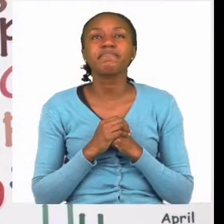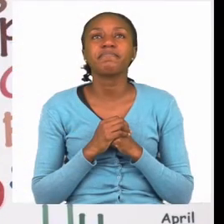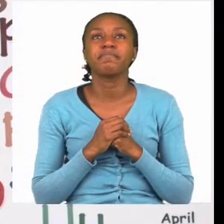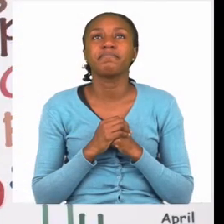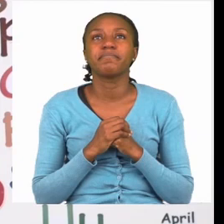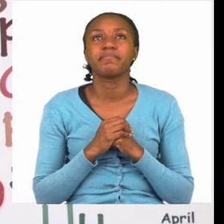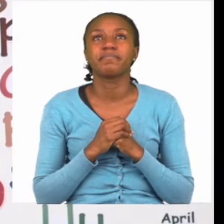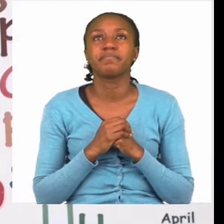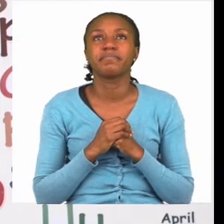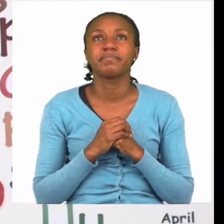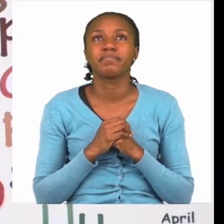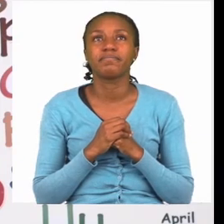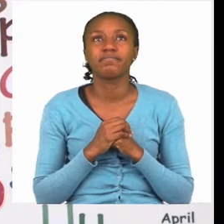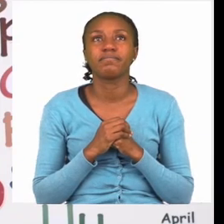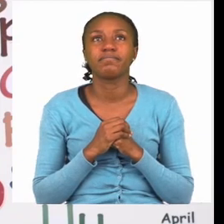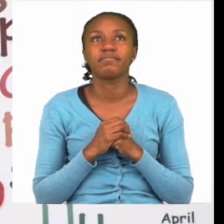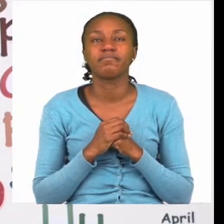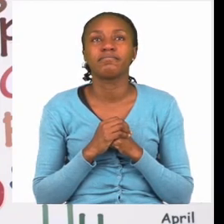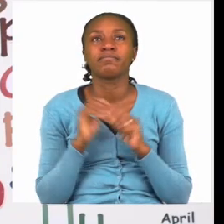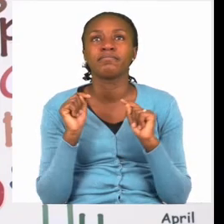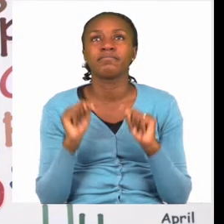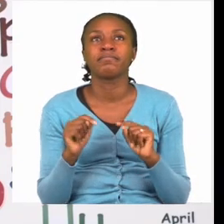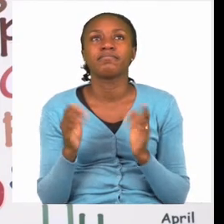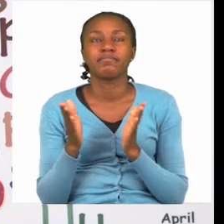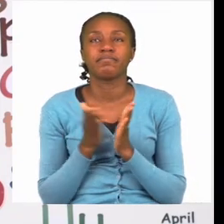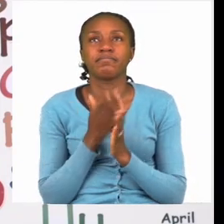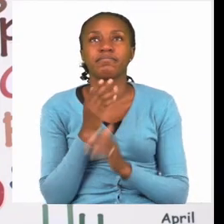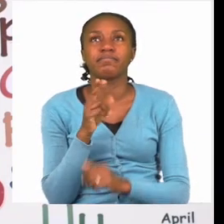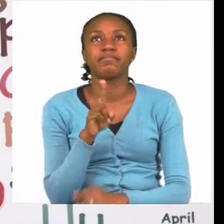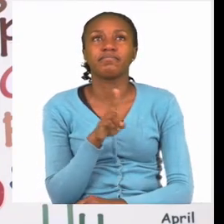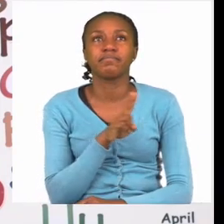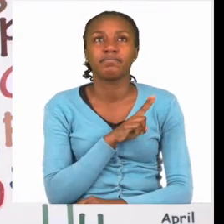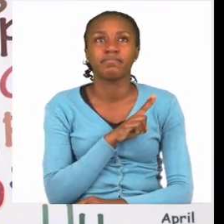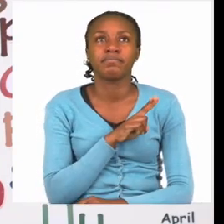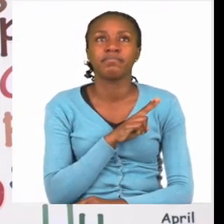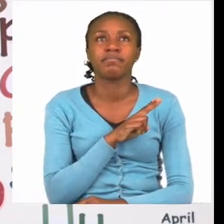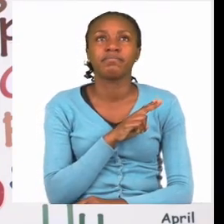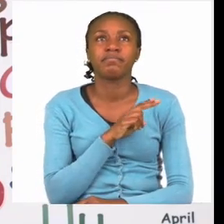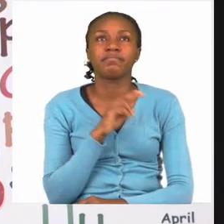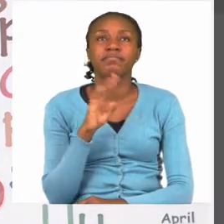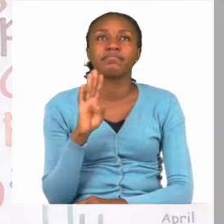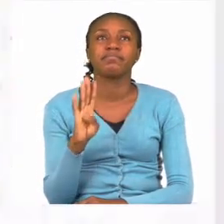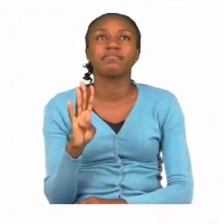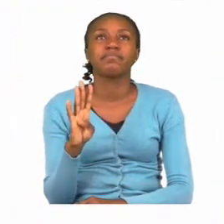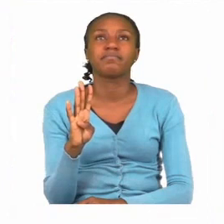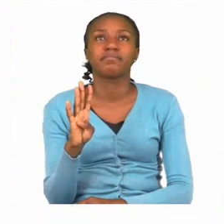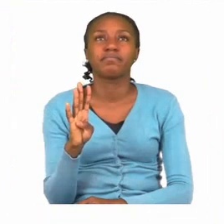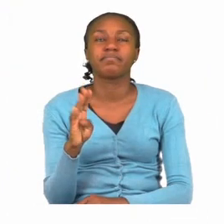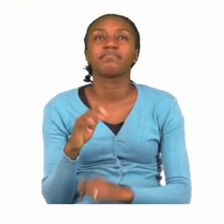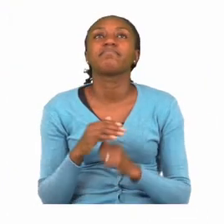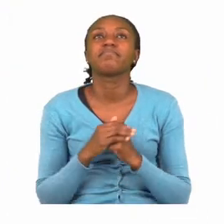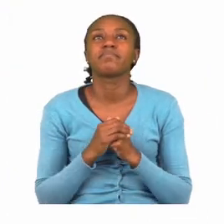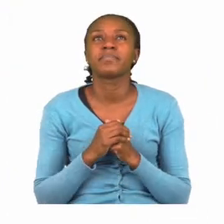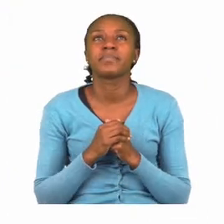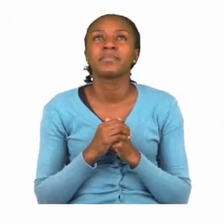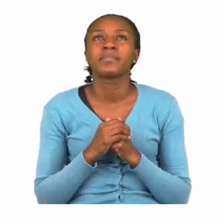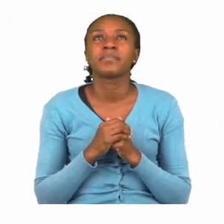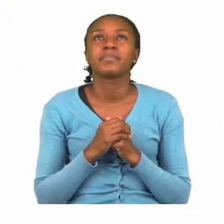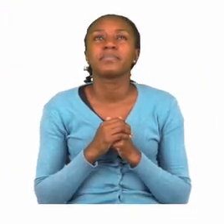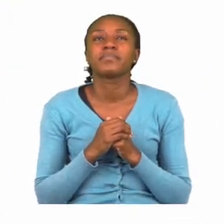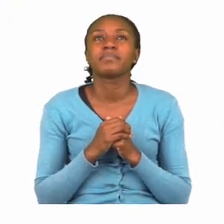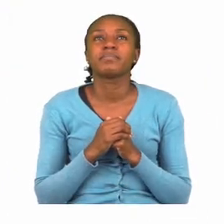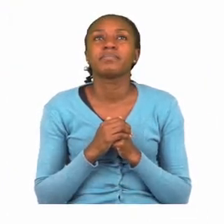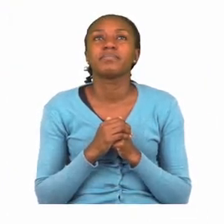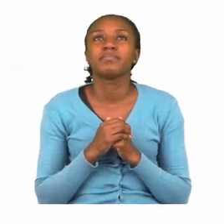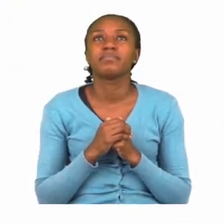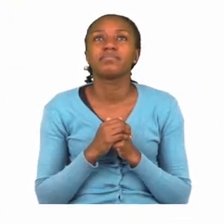For this part of our lesson, let's turn our booklets to page 24. Now here we